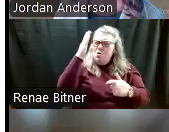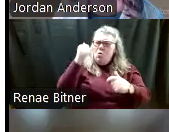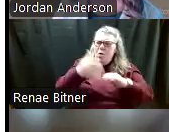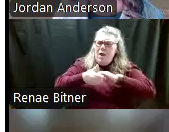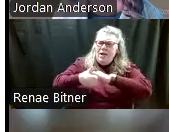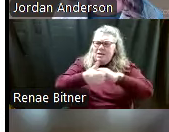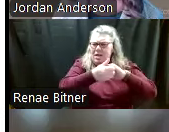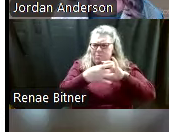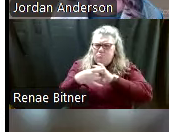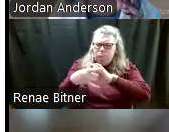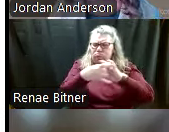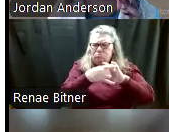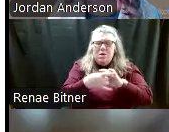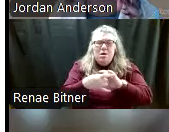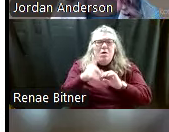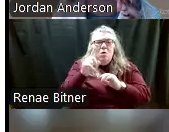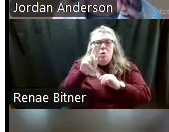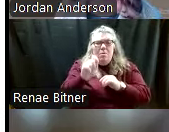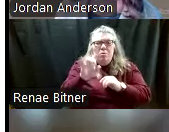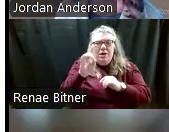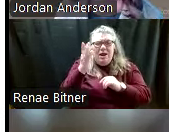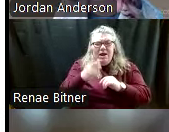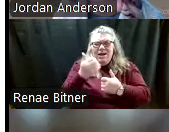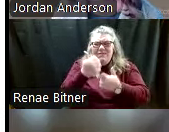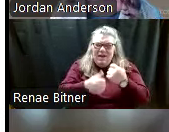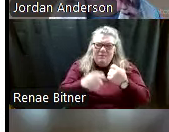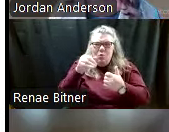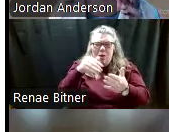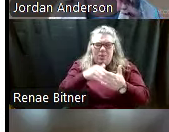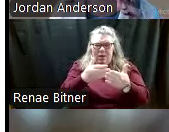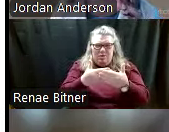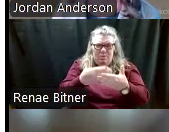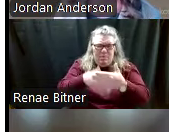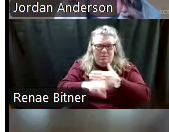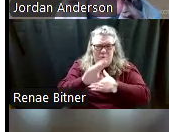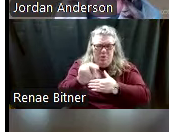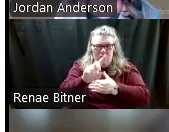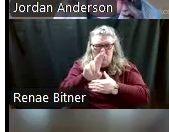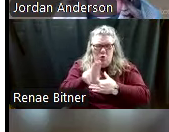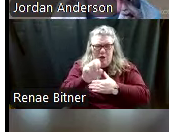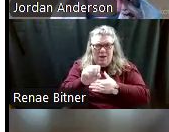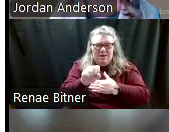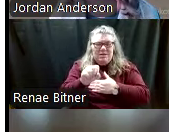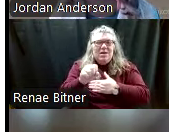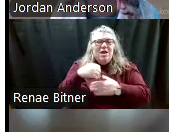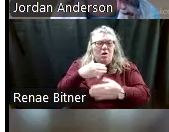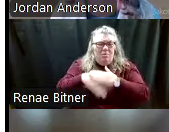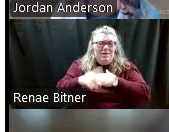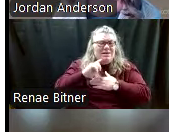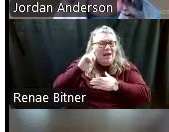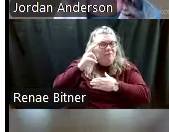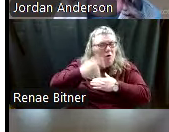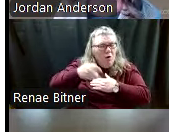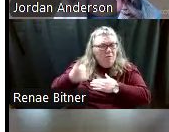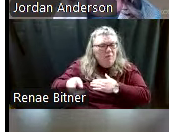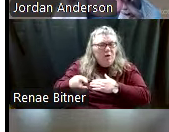right? So 1.8 out of every 1,000 newborns in the US are identified as congenitally deaf, hard of hearing,